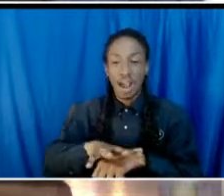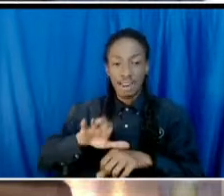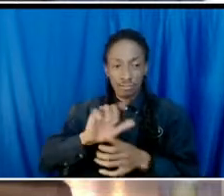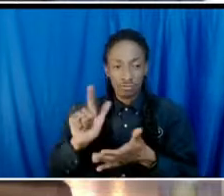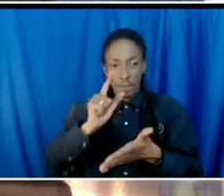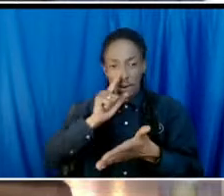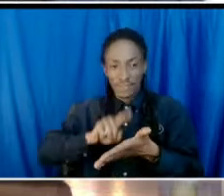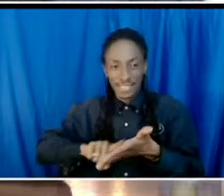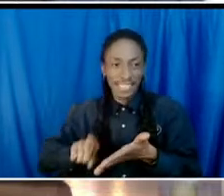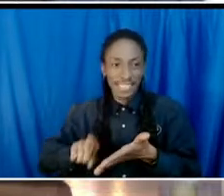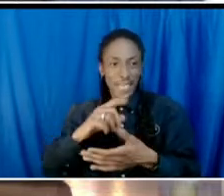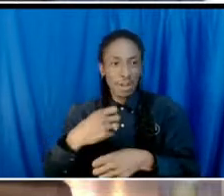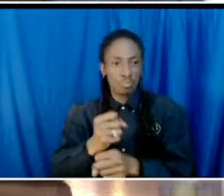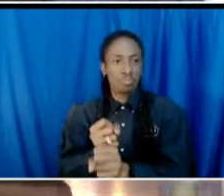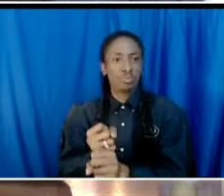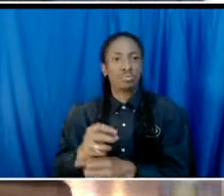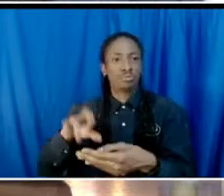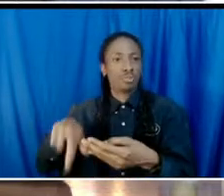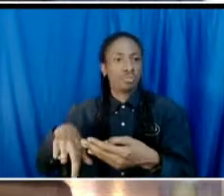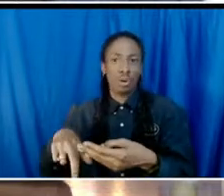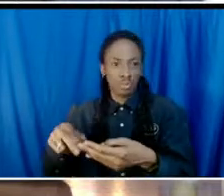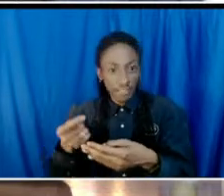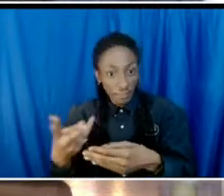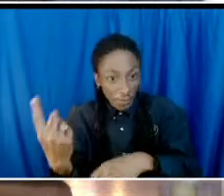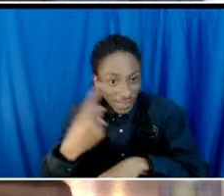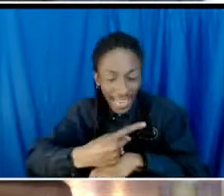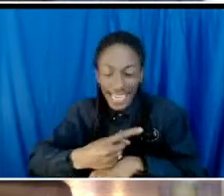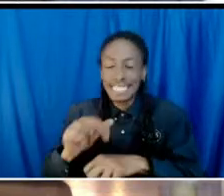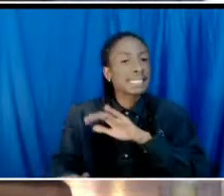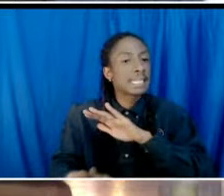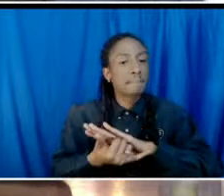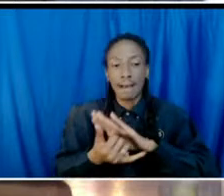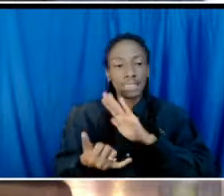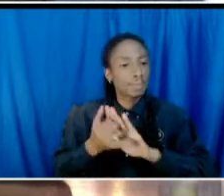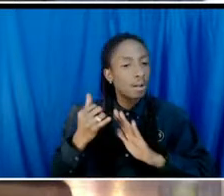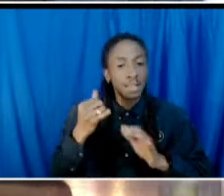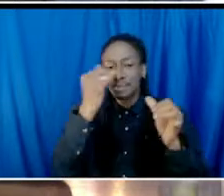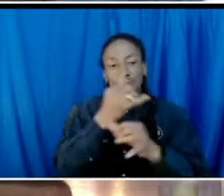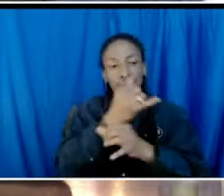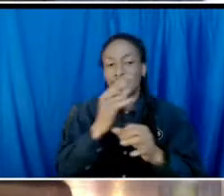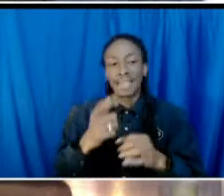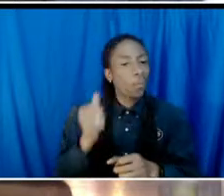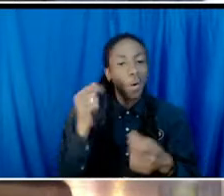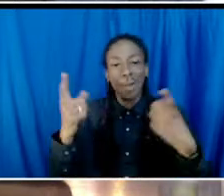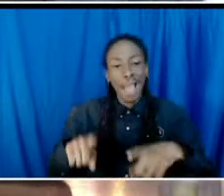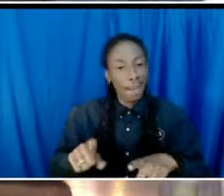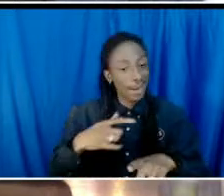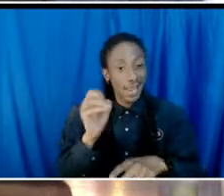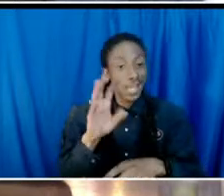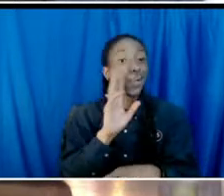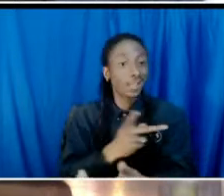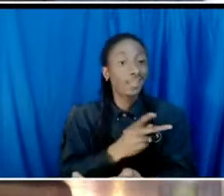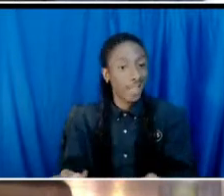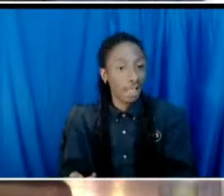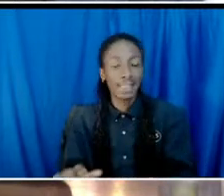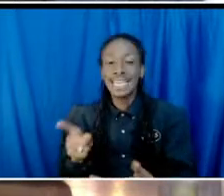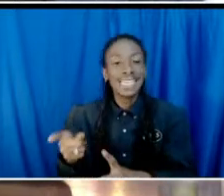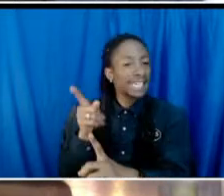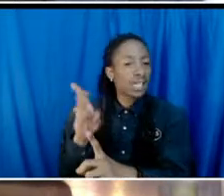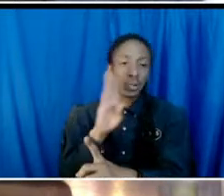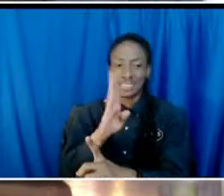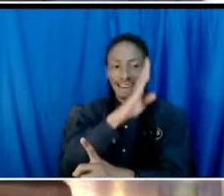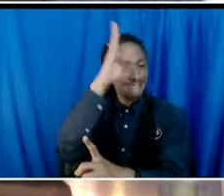days. It's impossible, it's absurd, it's not going to happen, and it's going to fail. He has never been in